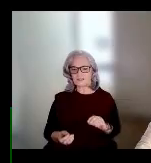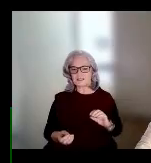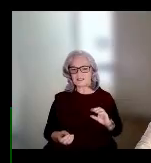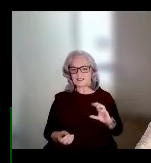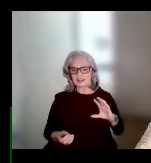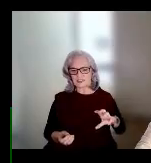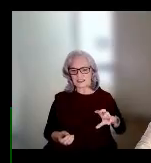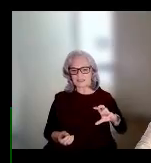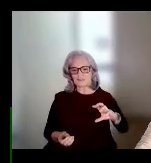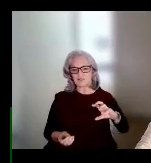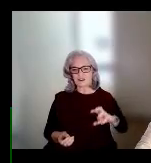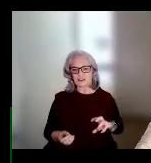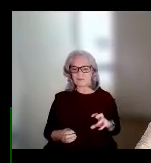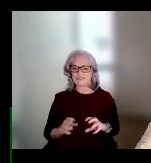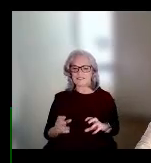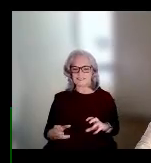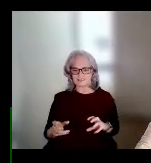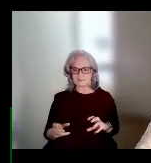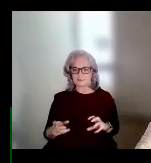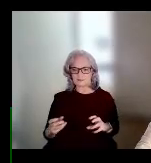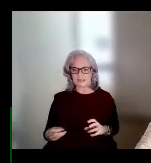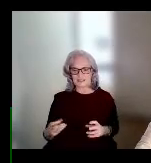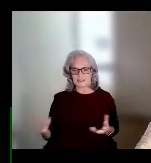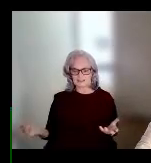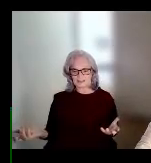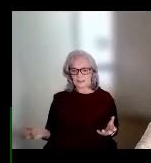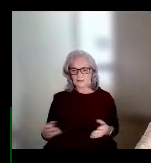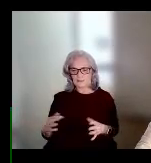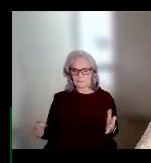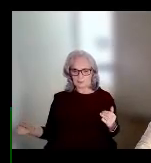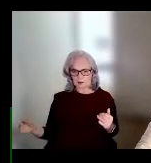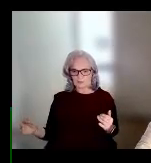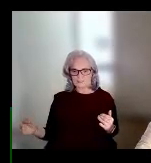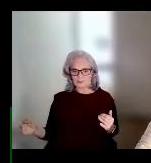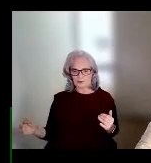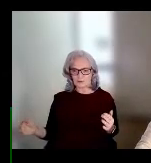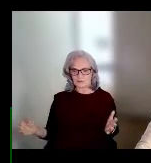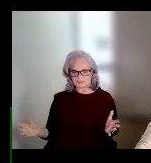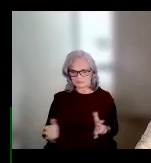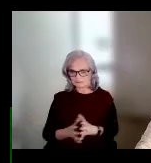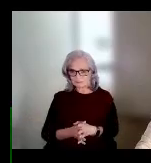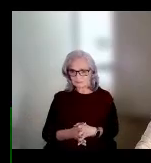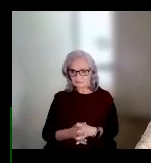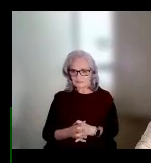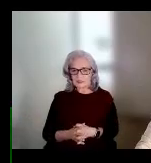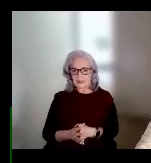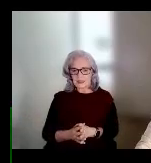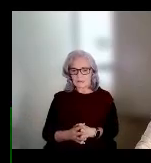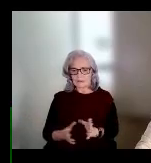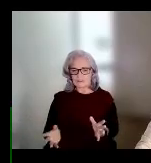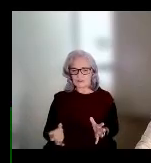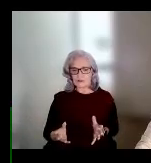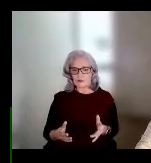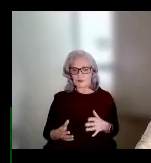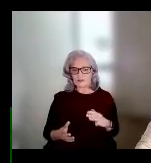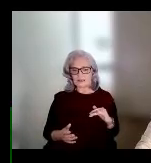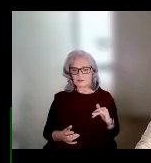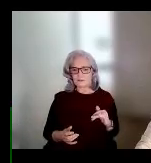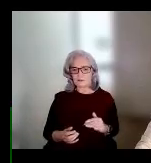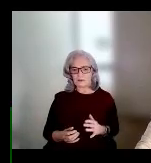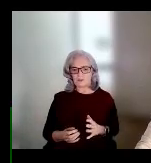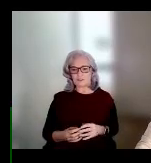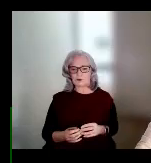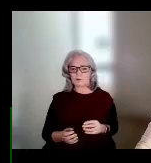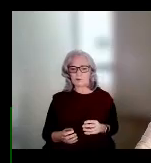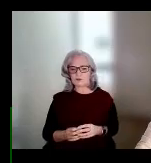not left to navigate the fragmented systems of care by themselves. And we have a joint approach,